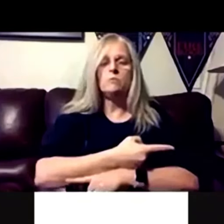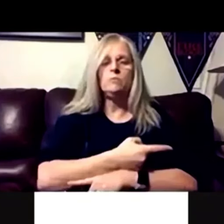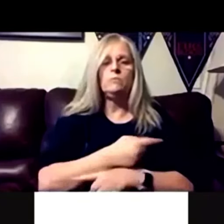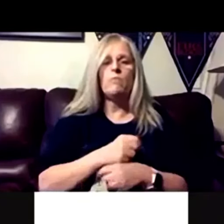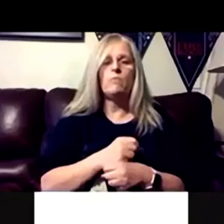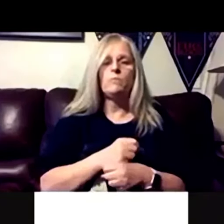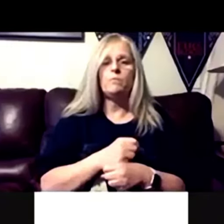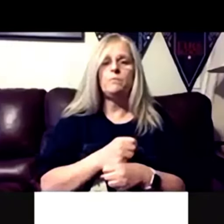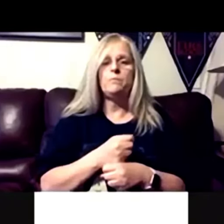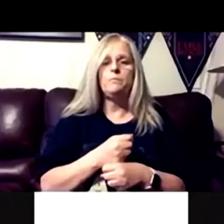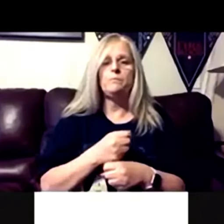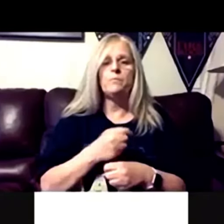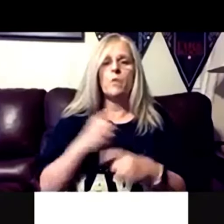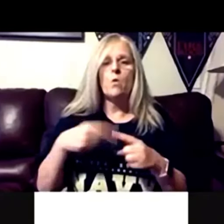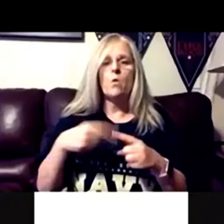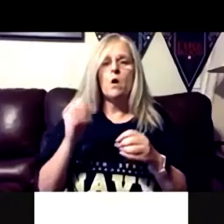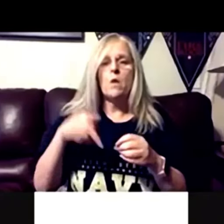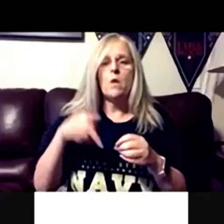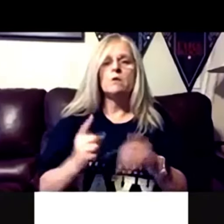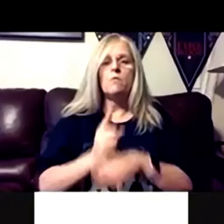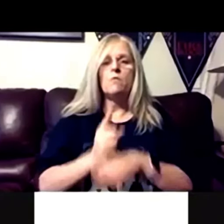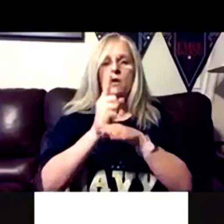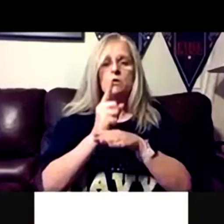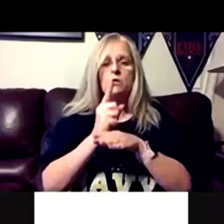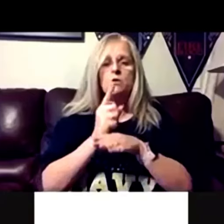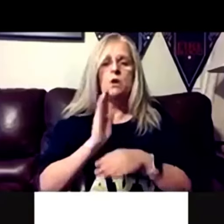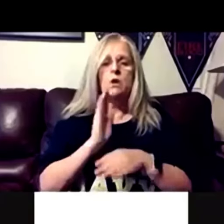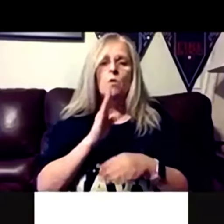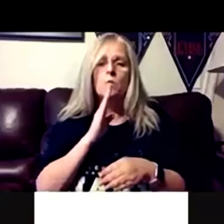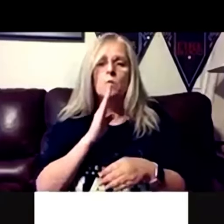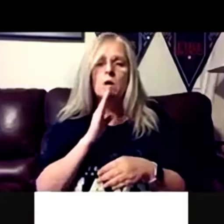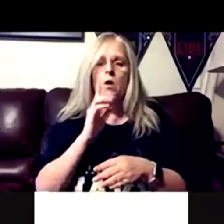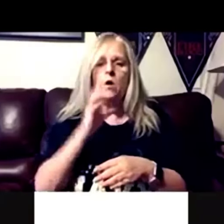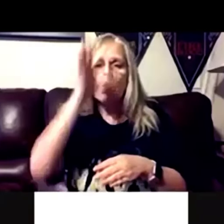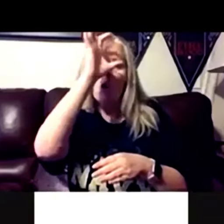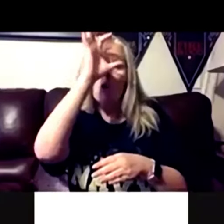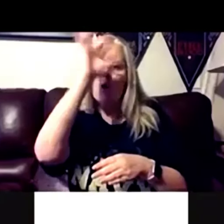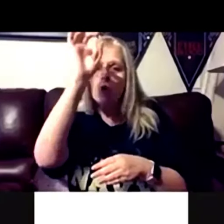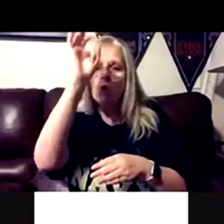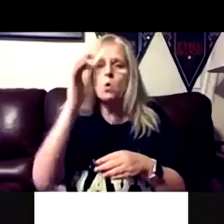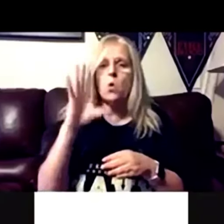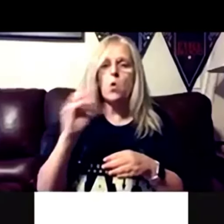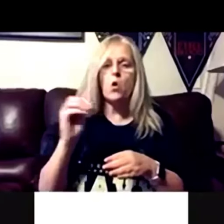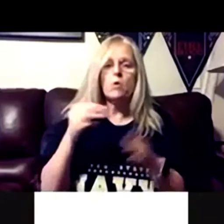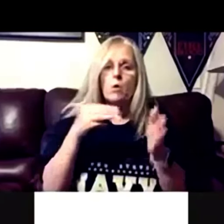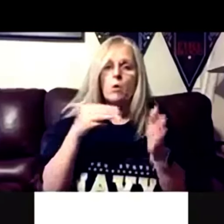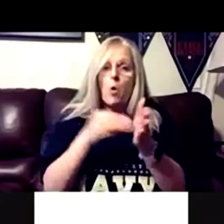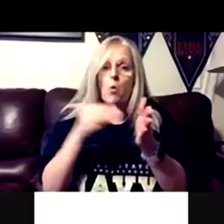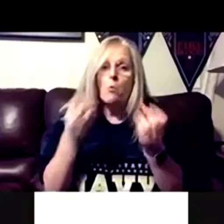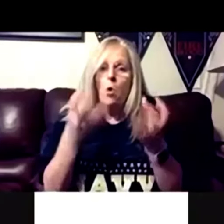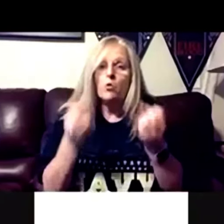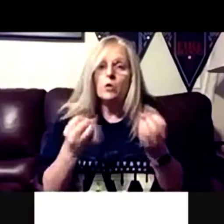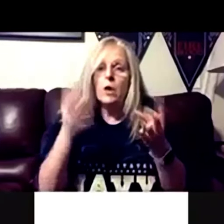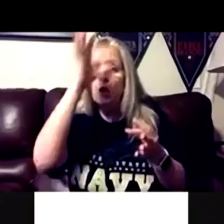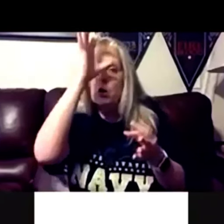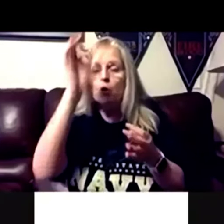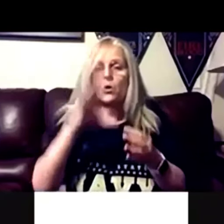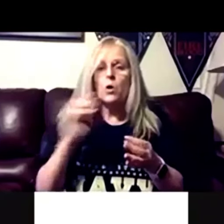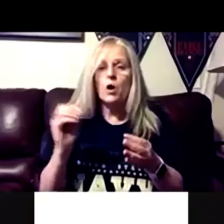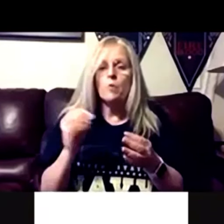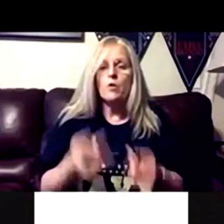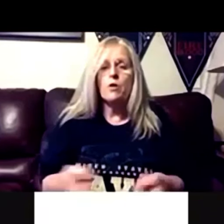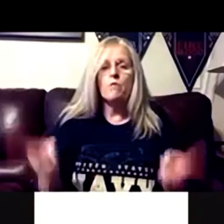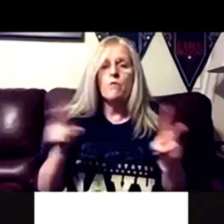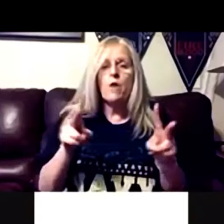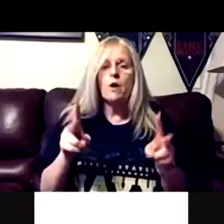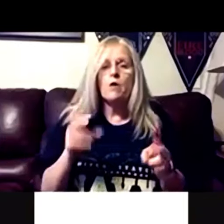as ONPASSIVE launches, it will be a unicorn company, a multi-unicorn company. We believe the value of